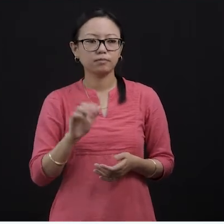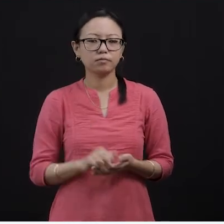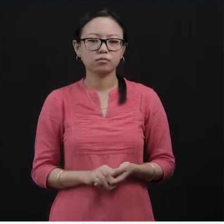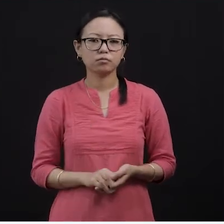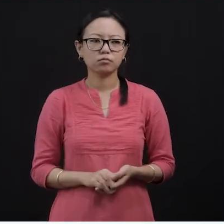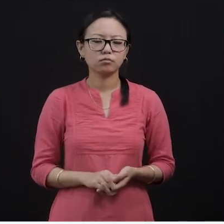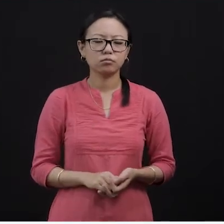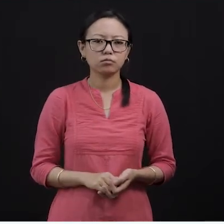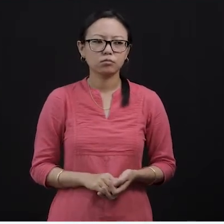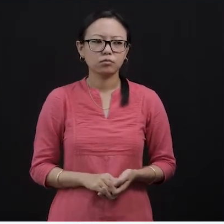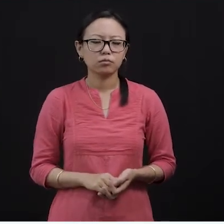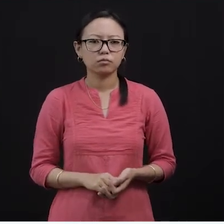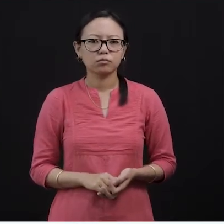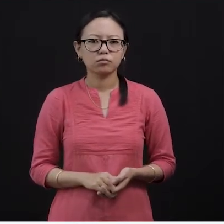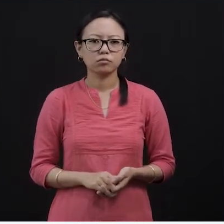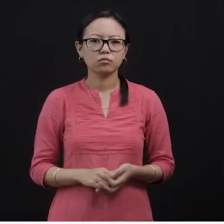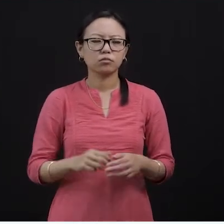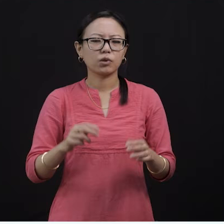word, it is the area